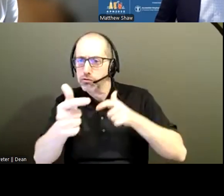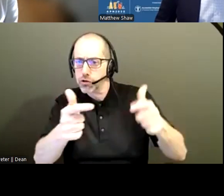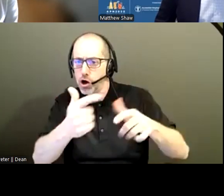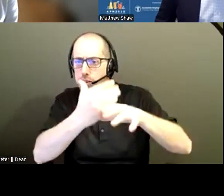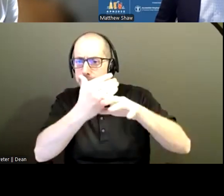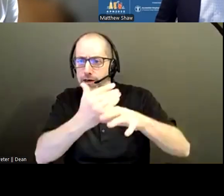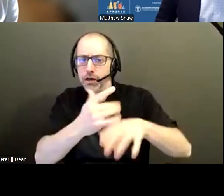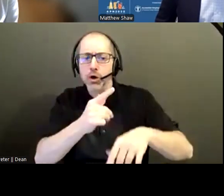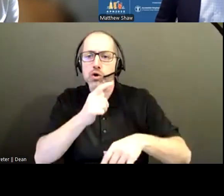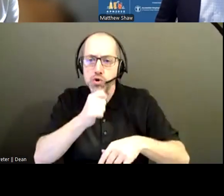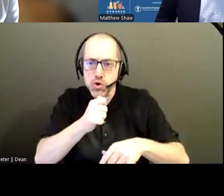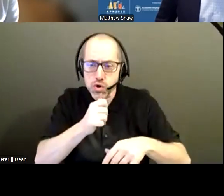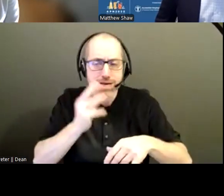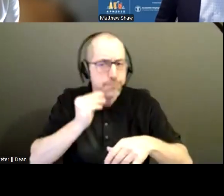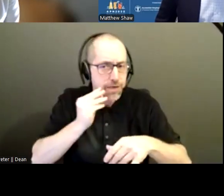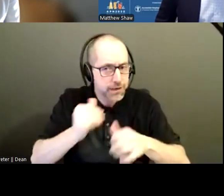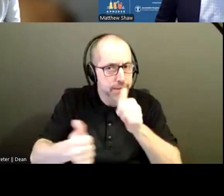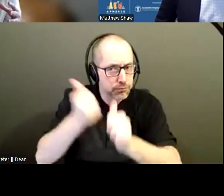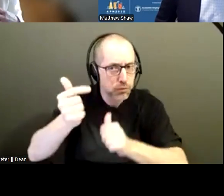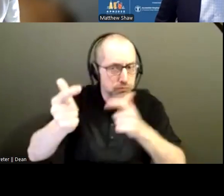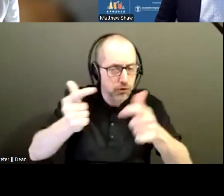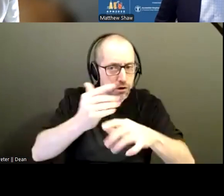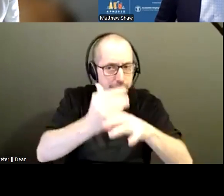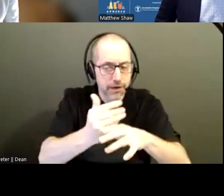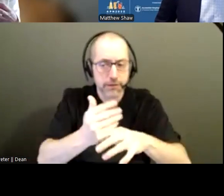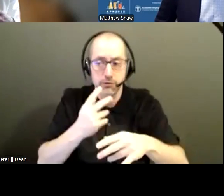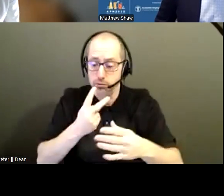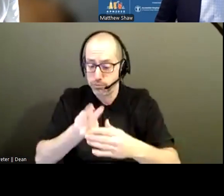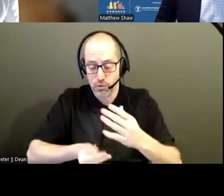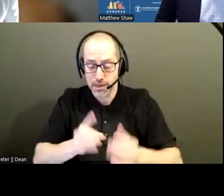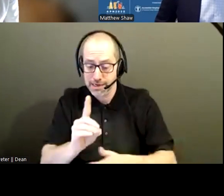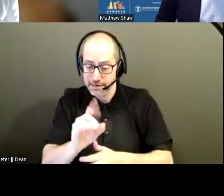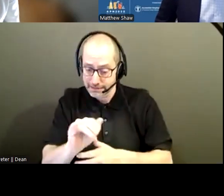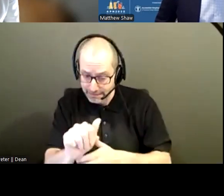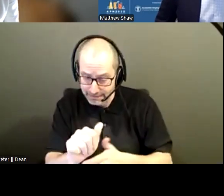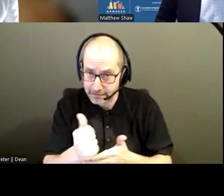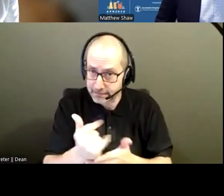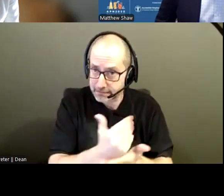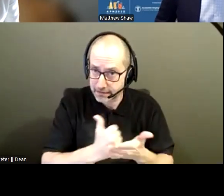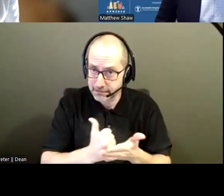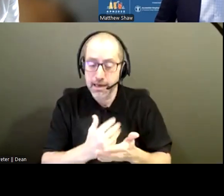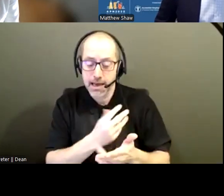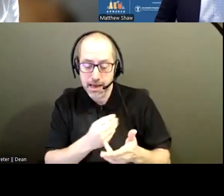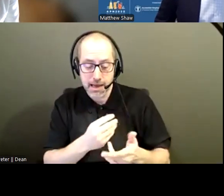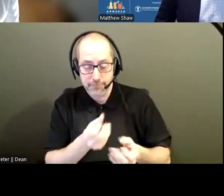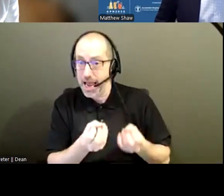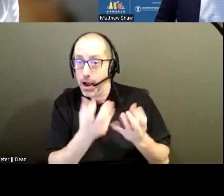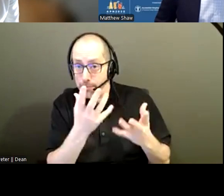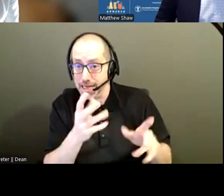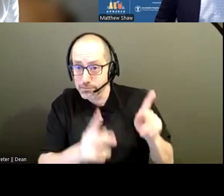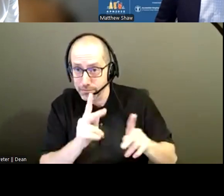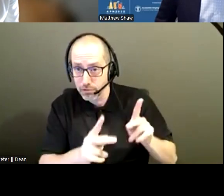experiencing those barriers. So we both are collecting data on how many people identify as having